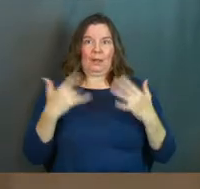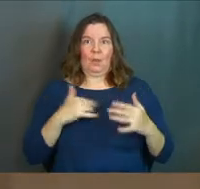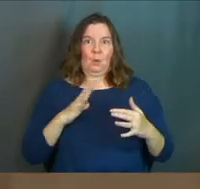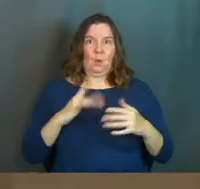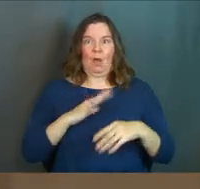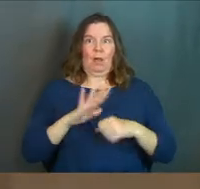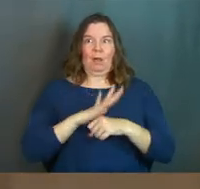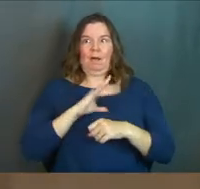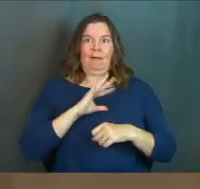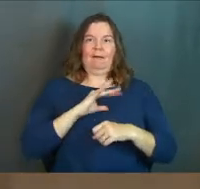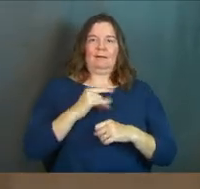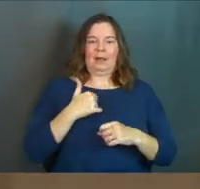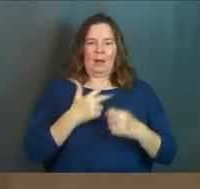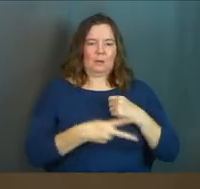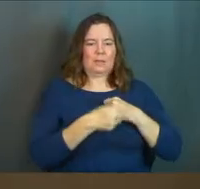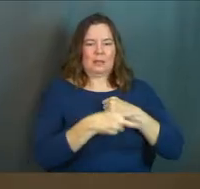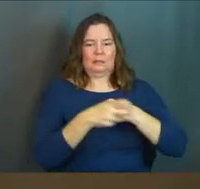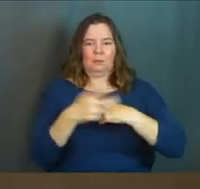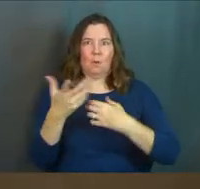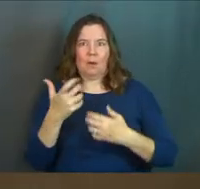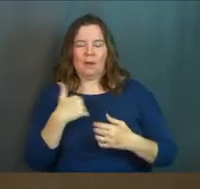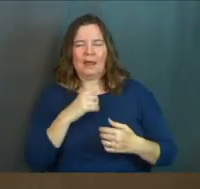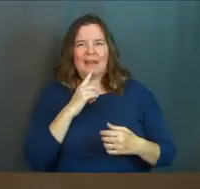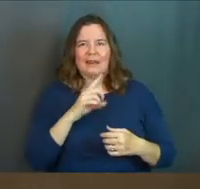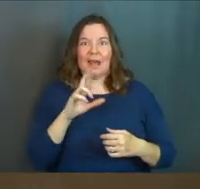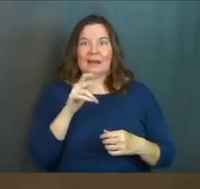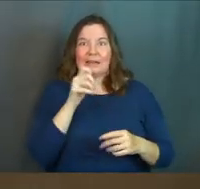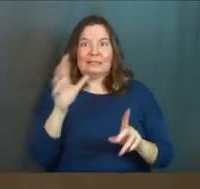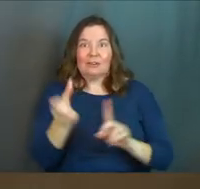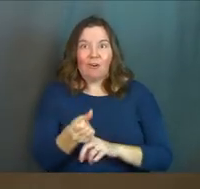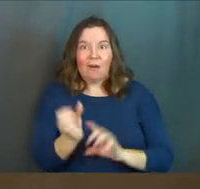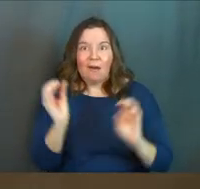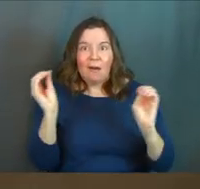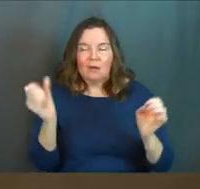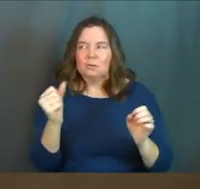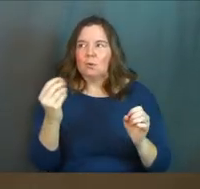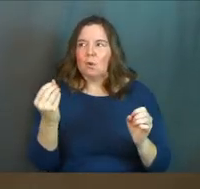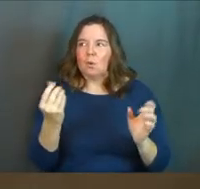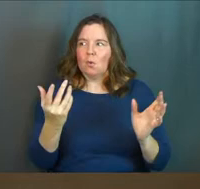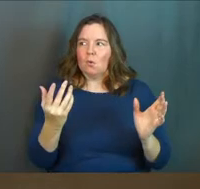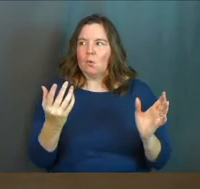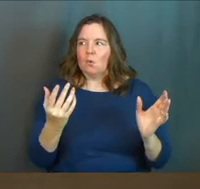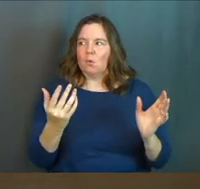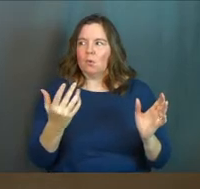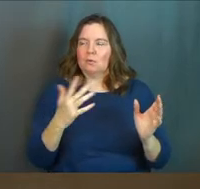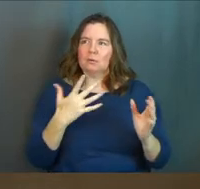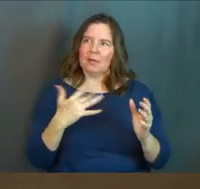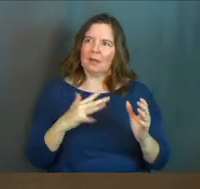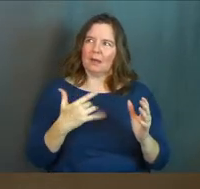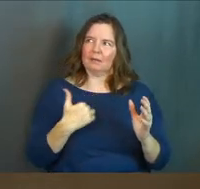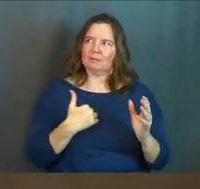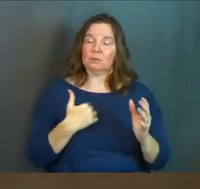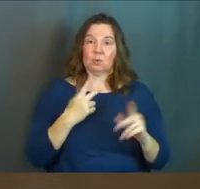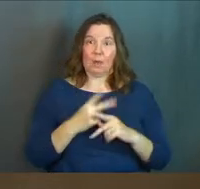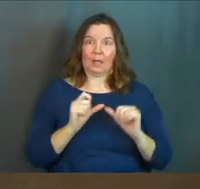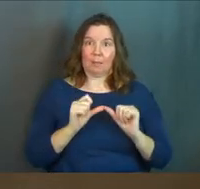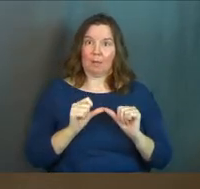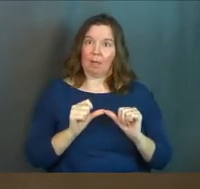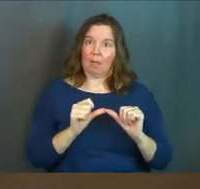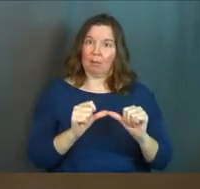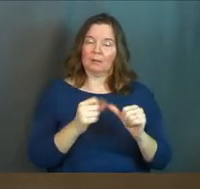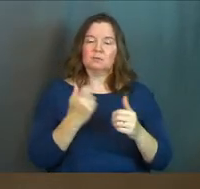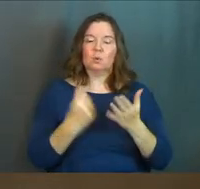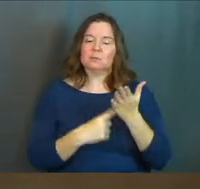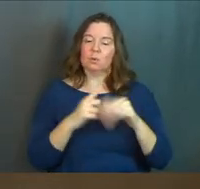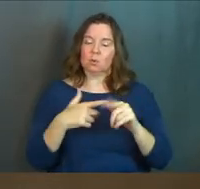oh, fulfilling, like, you know, oh, let me steal, not, you know? And I rarely got caught, so it kind of, I kept going. You